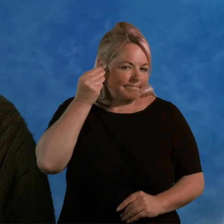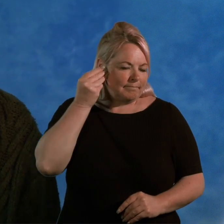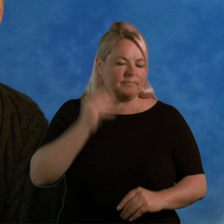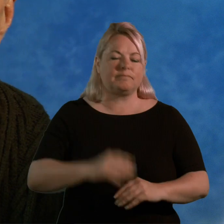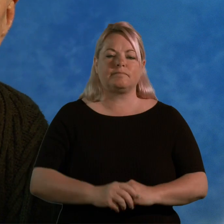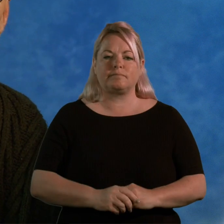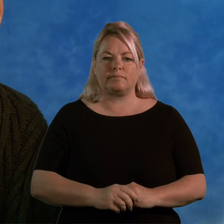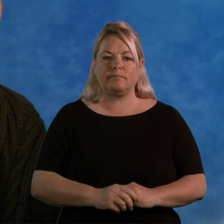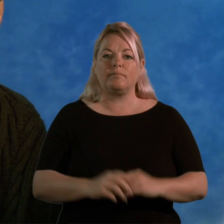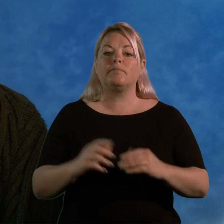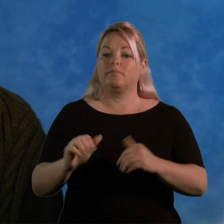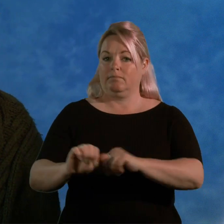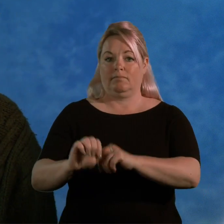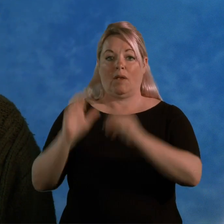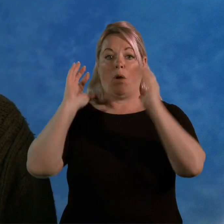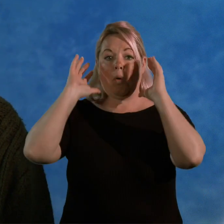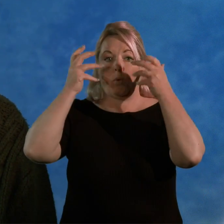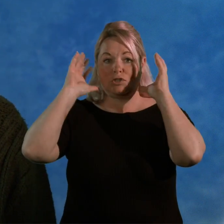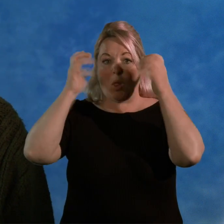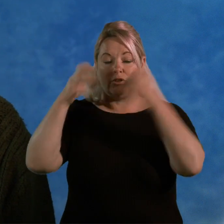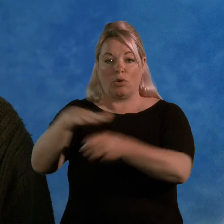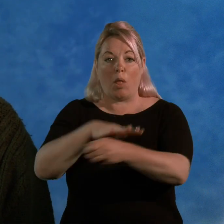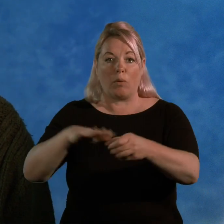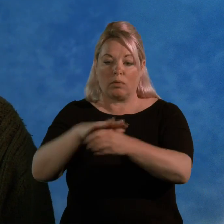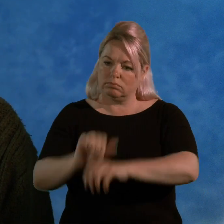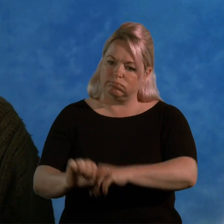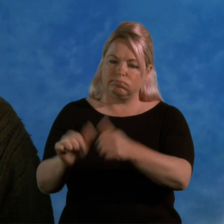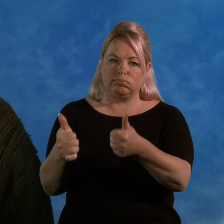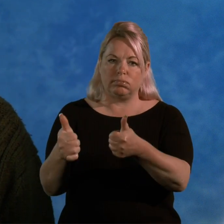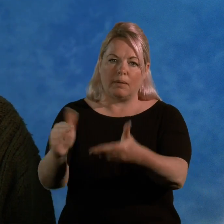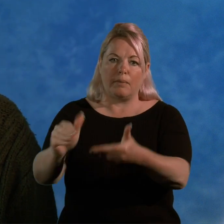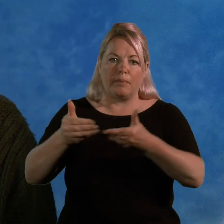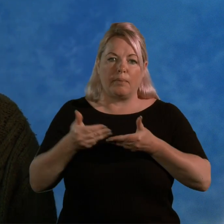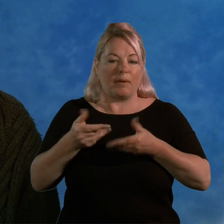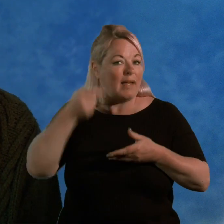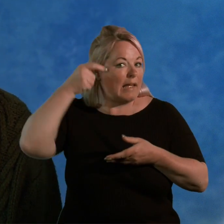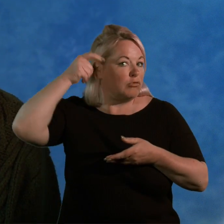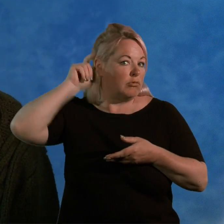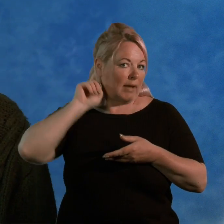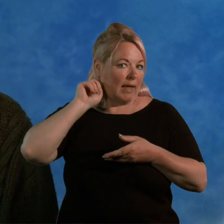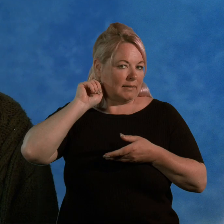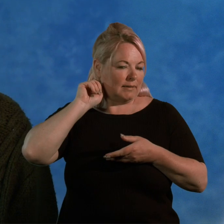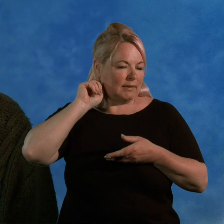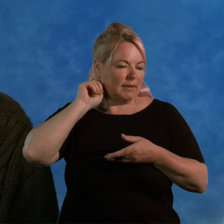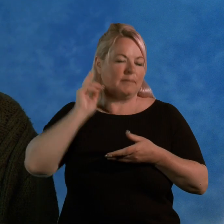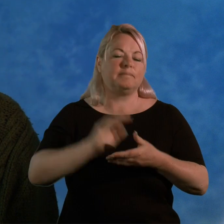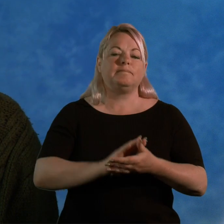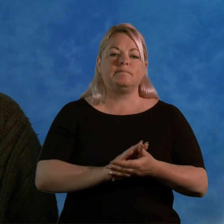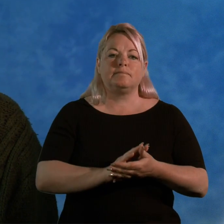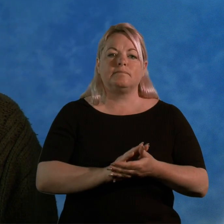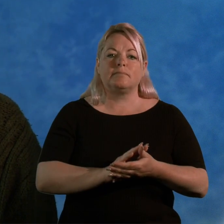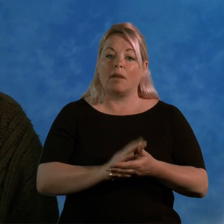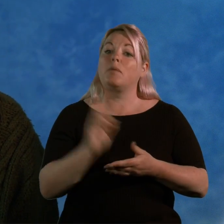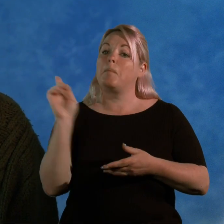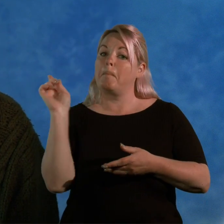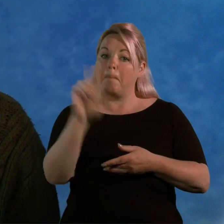I had a good local audiologist who fitted me up with a hearing aid, and that enabled me to